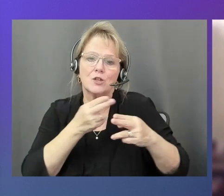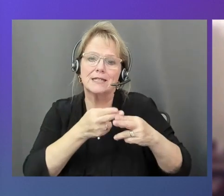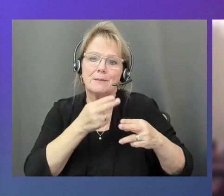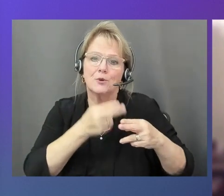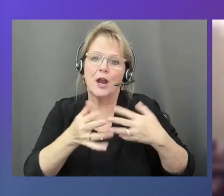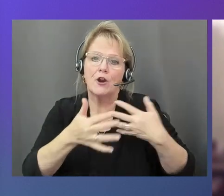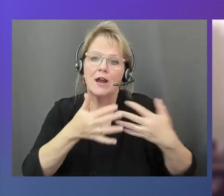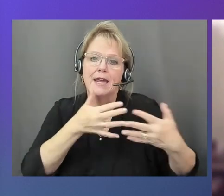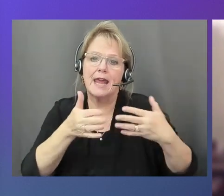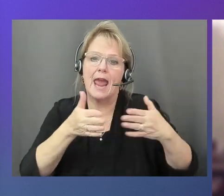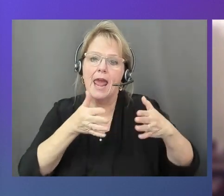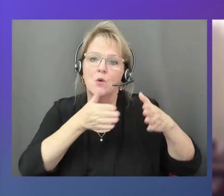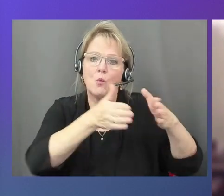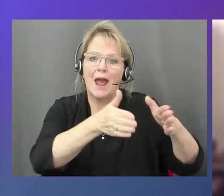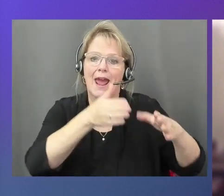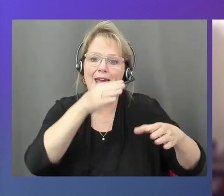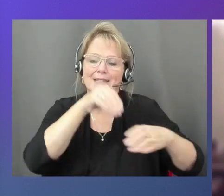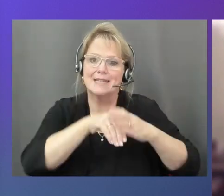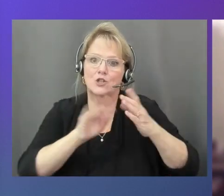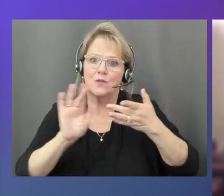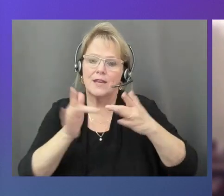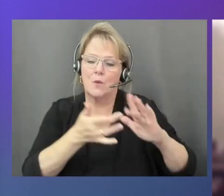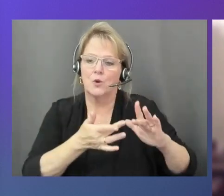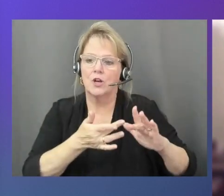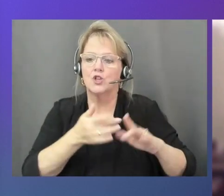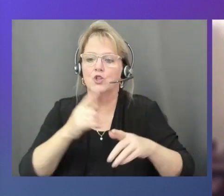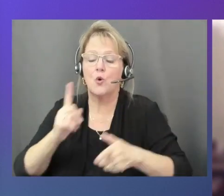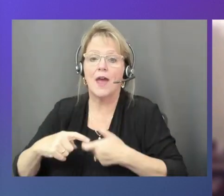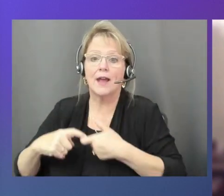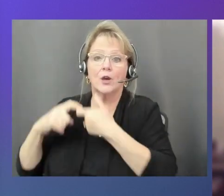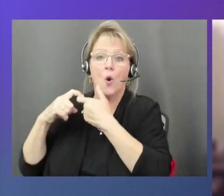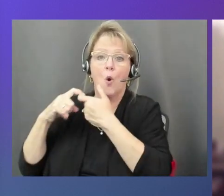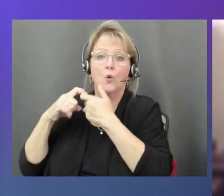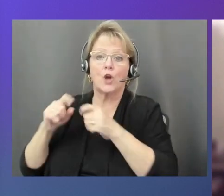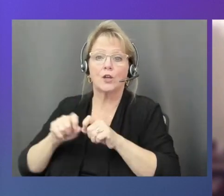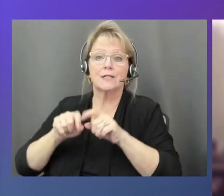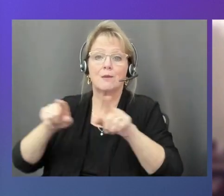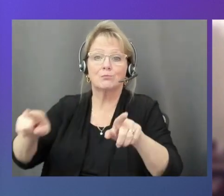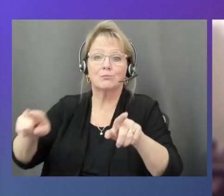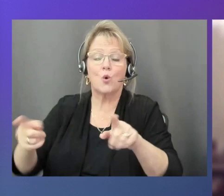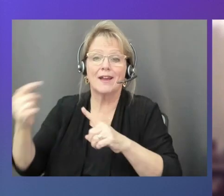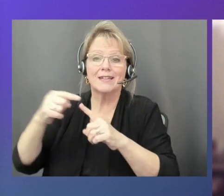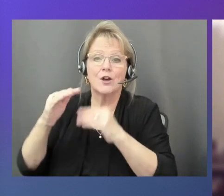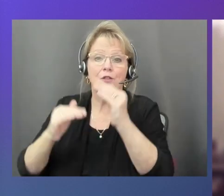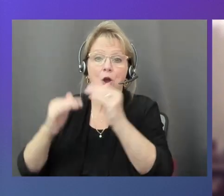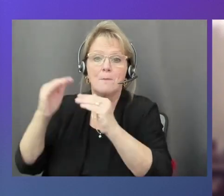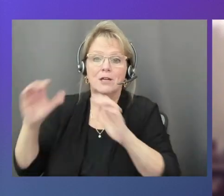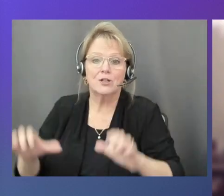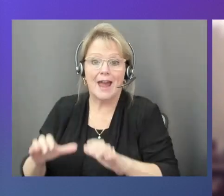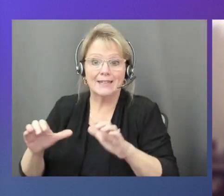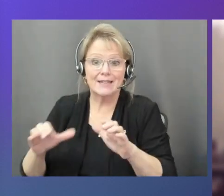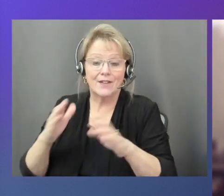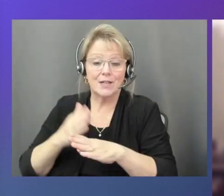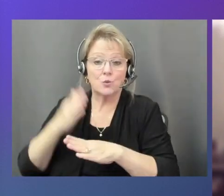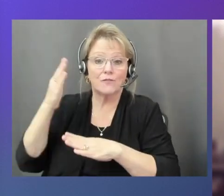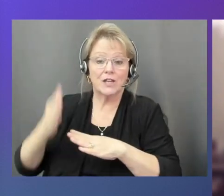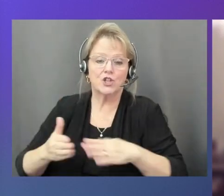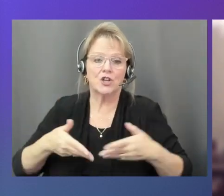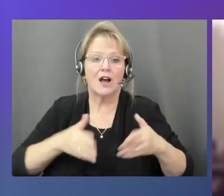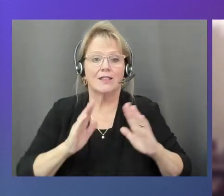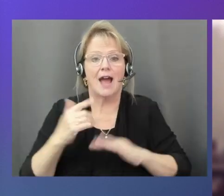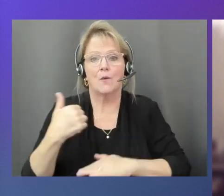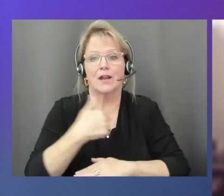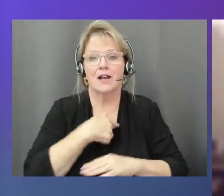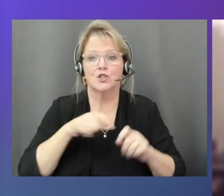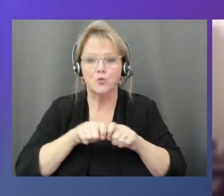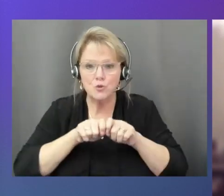team could hold off on deploying the fixed wireless network to their location until their build activities were completed, allowing us to deploy everything the